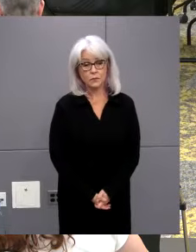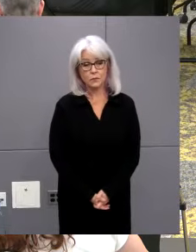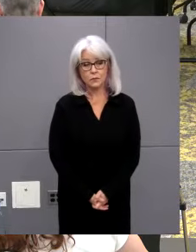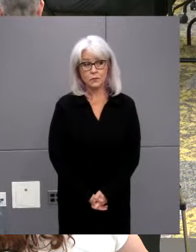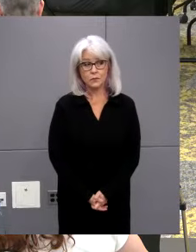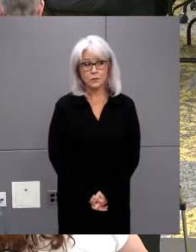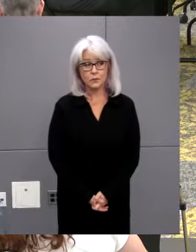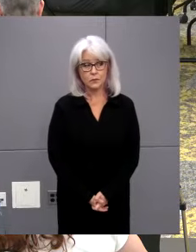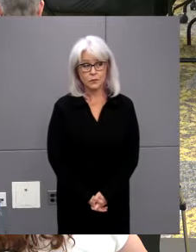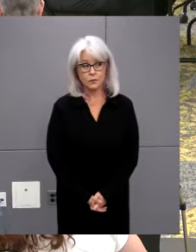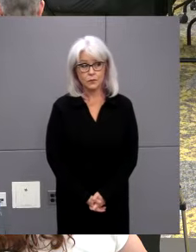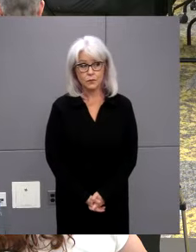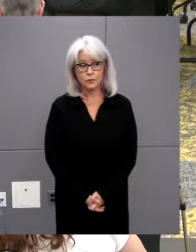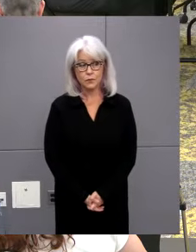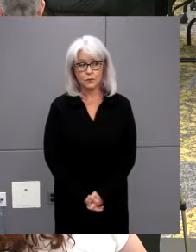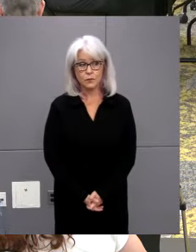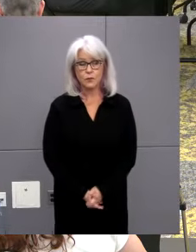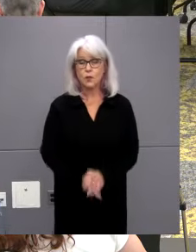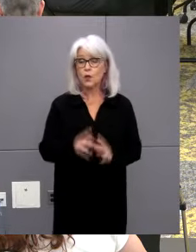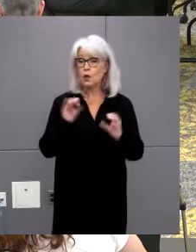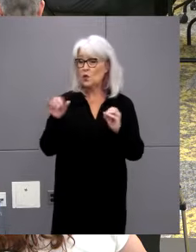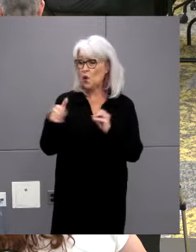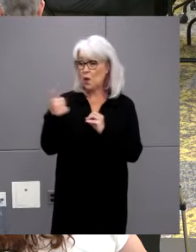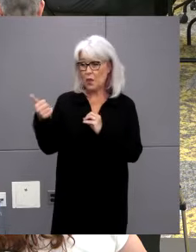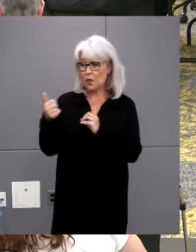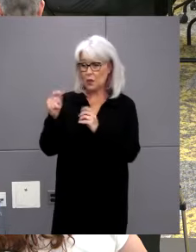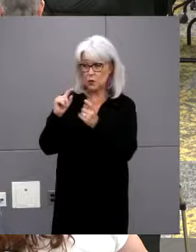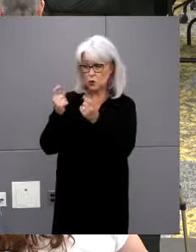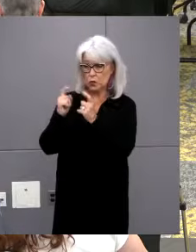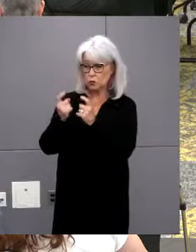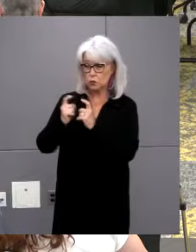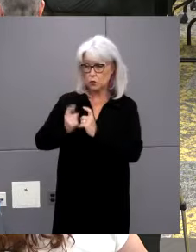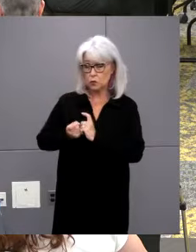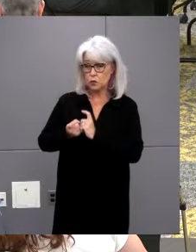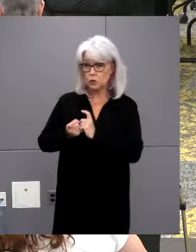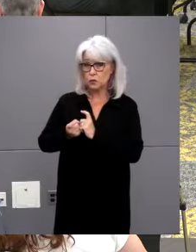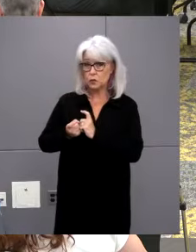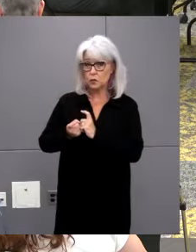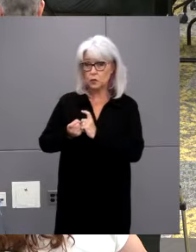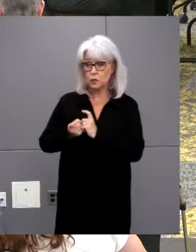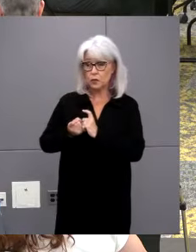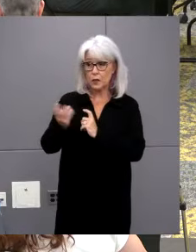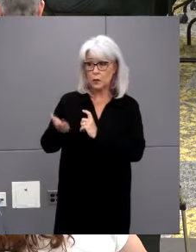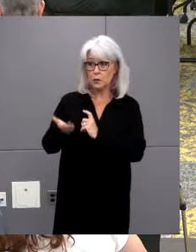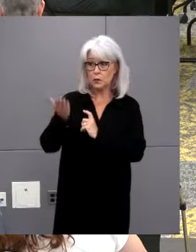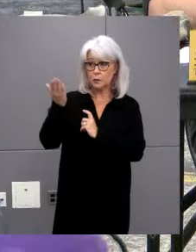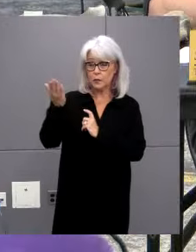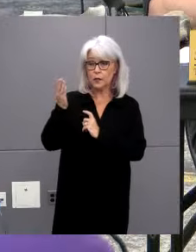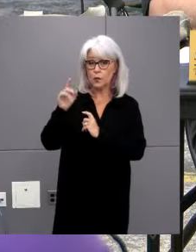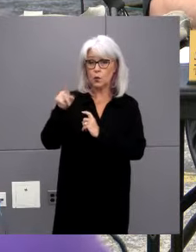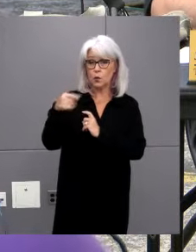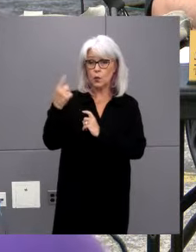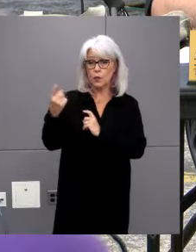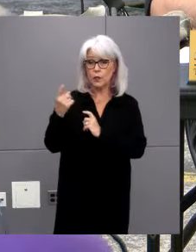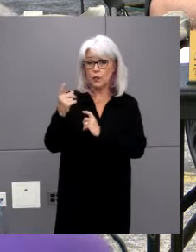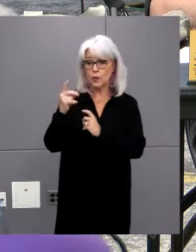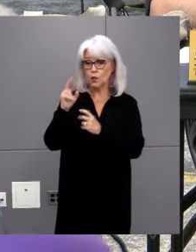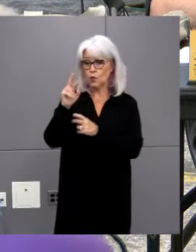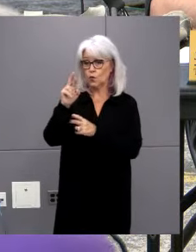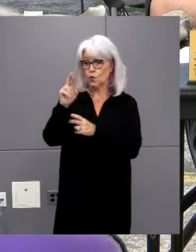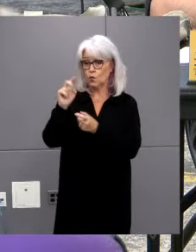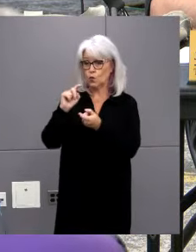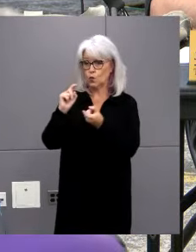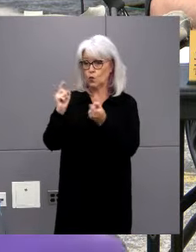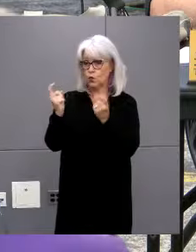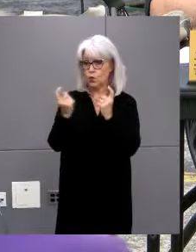Well, there were no other changes that were submitted other than this realignment that was done up front. Is that